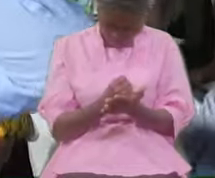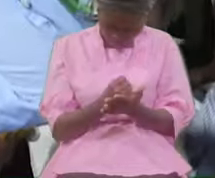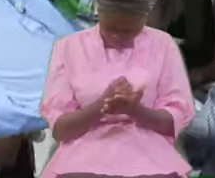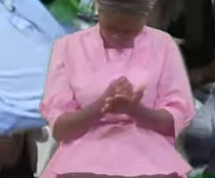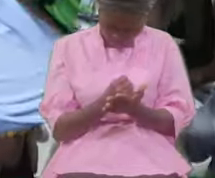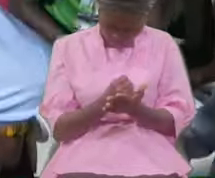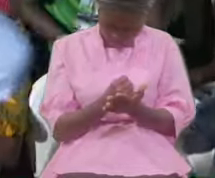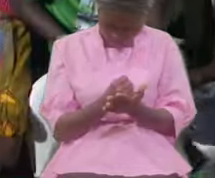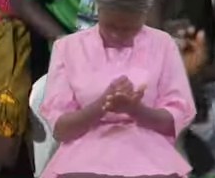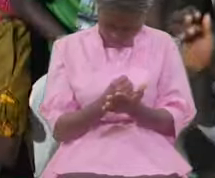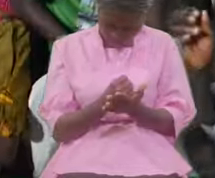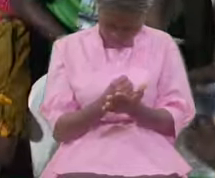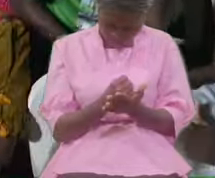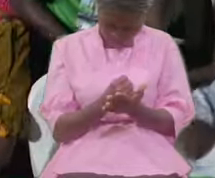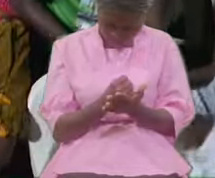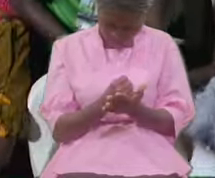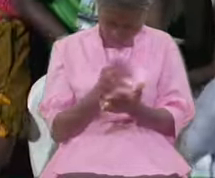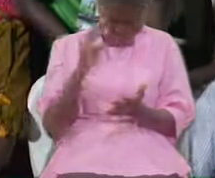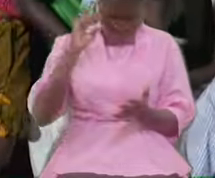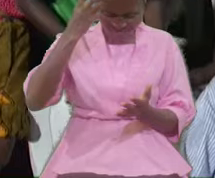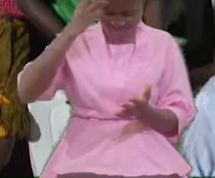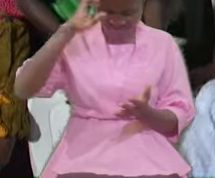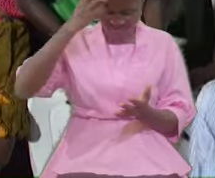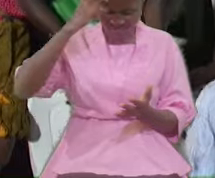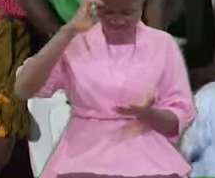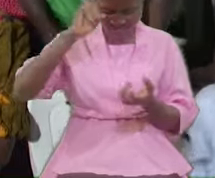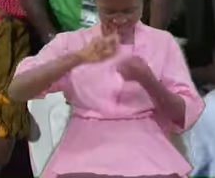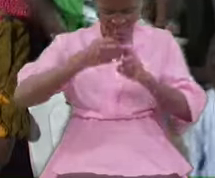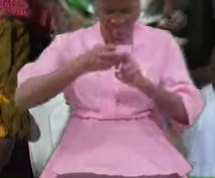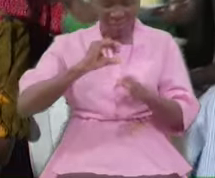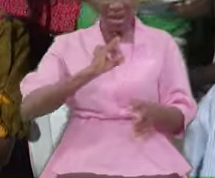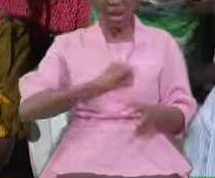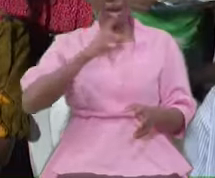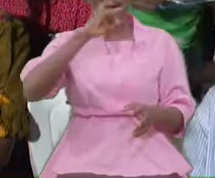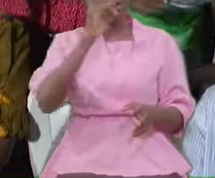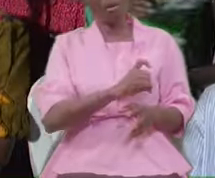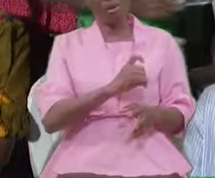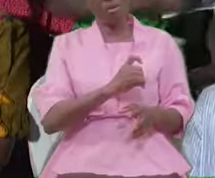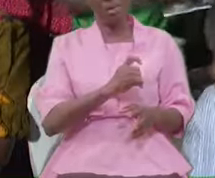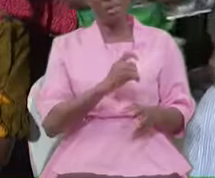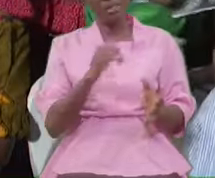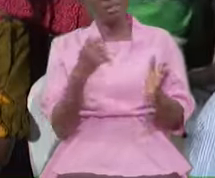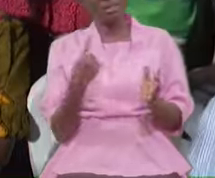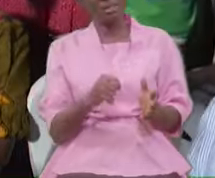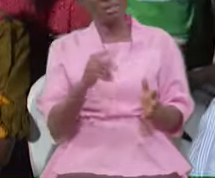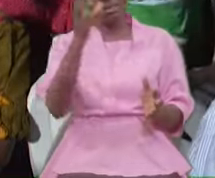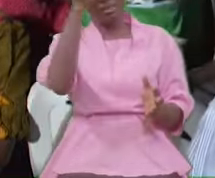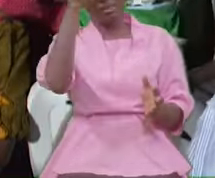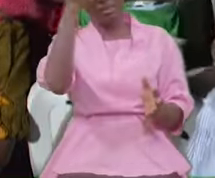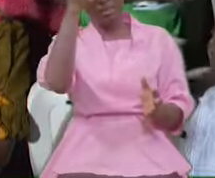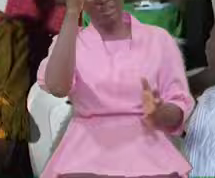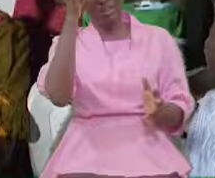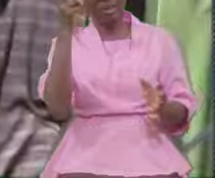normal mental problem I command Evil attack Evil Spirit come out